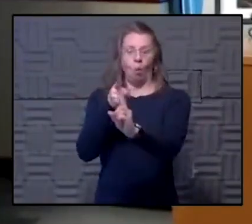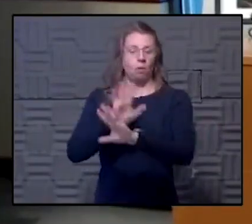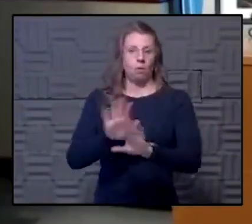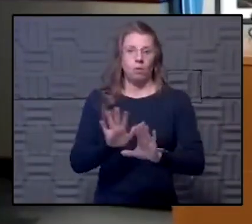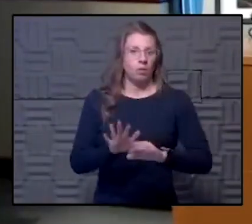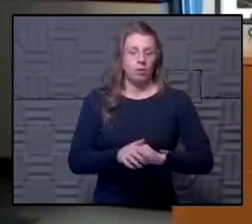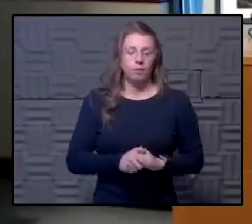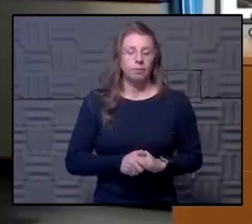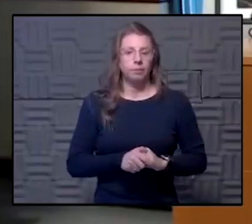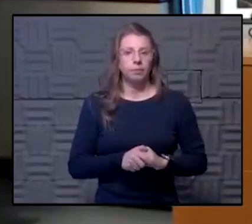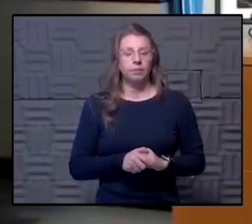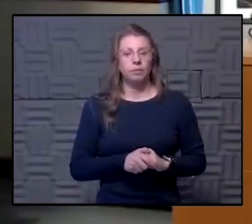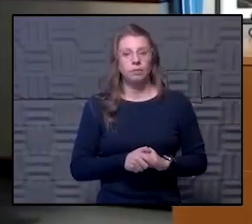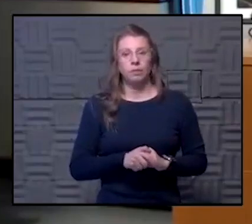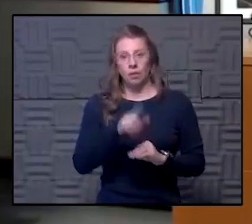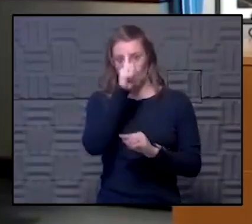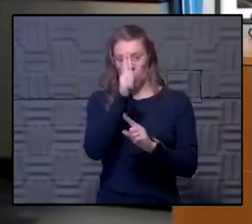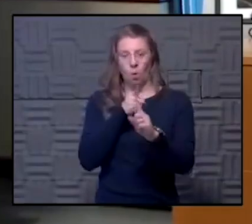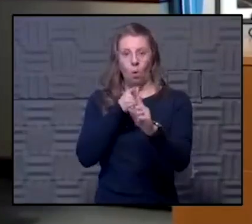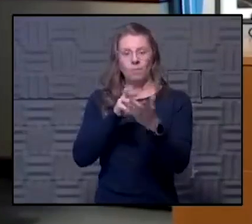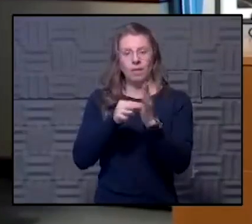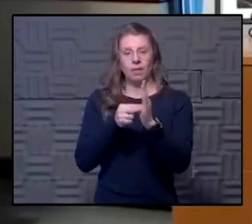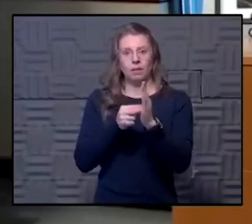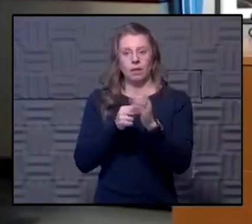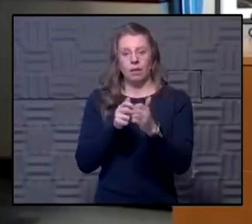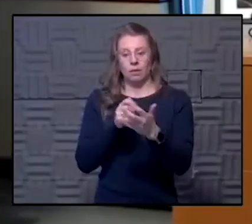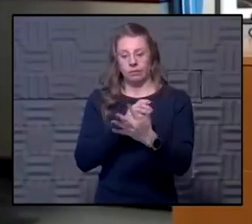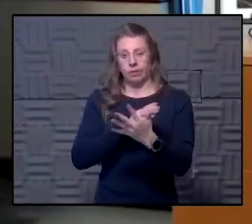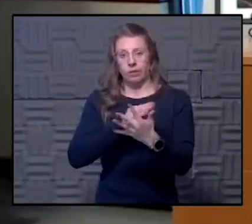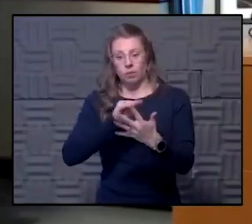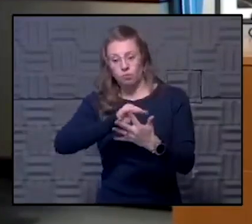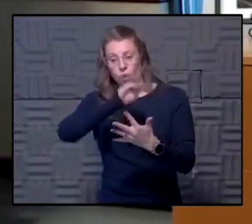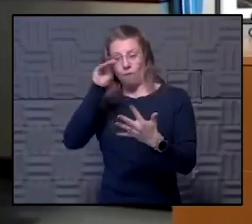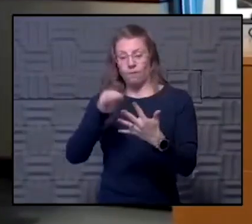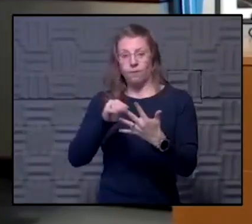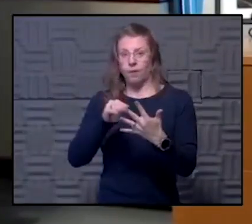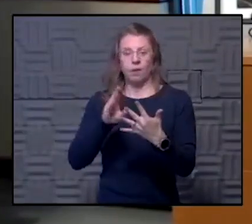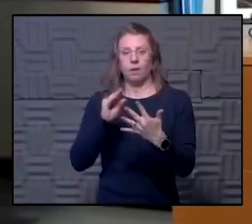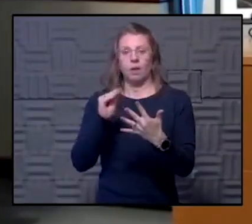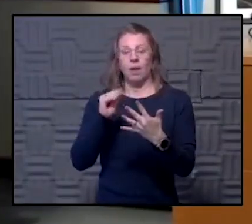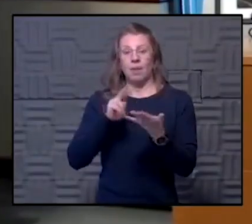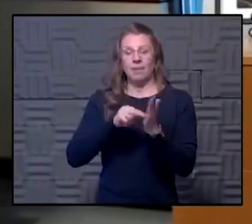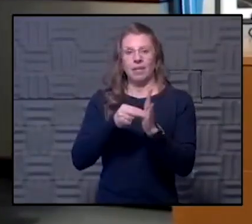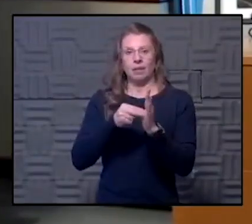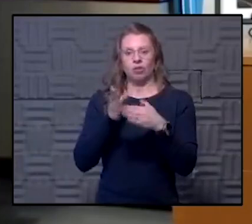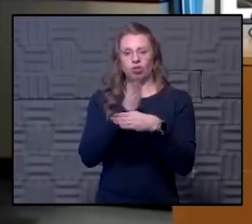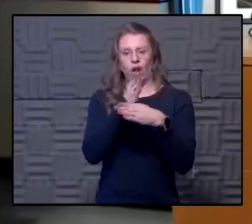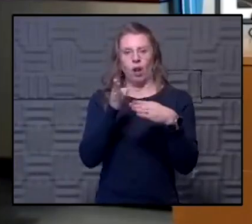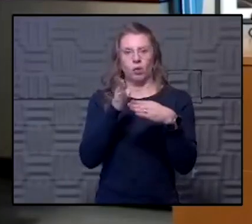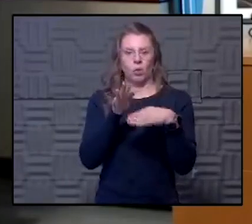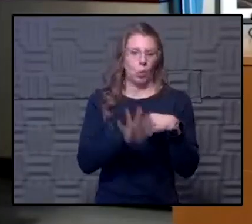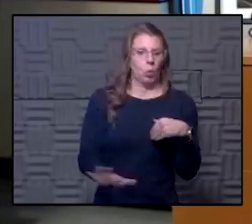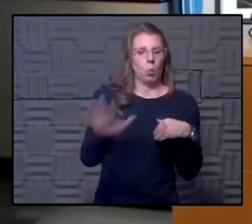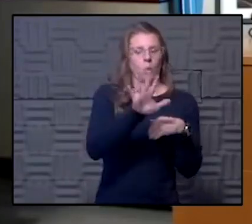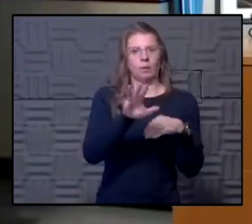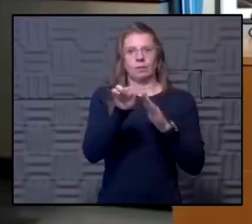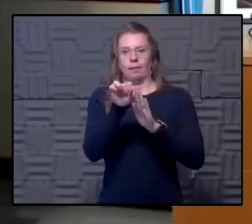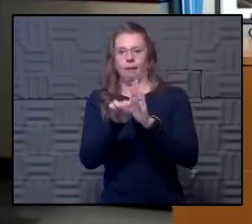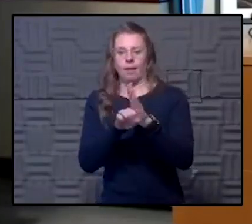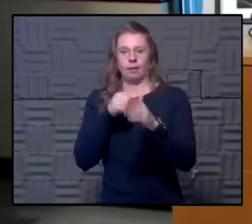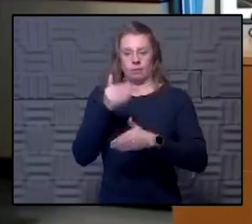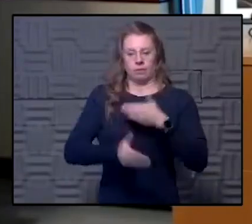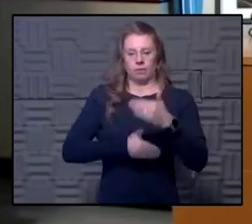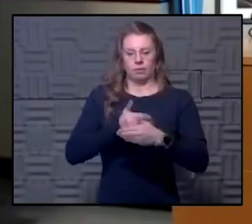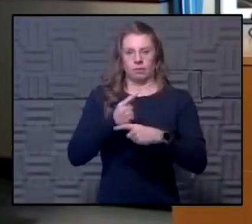to go beyond phase 2, but to load level across the state and to move through relatively orderly. Now,